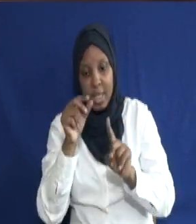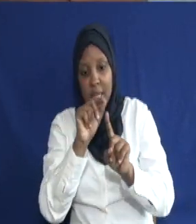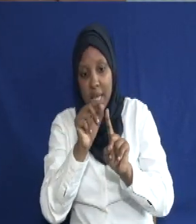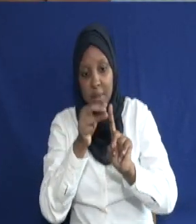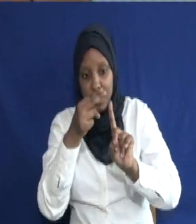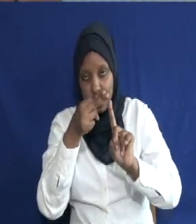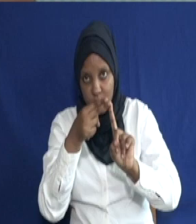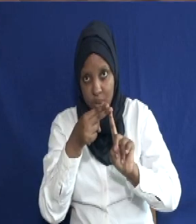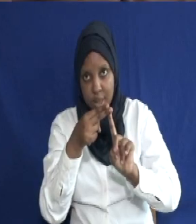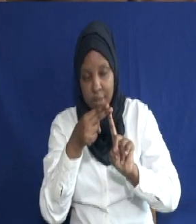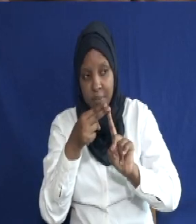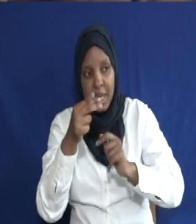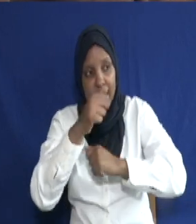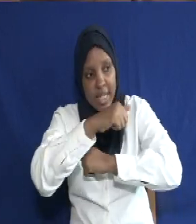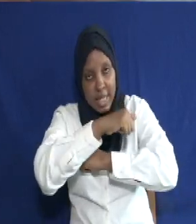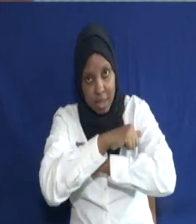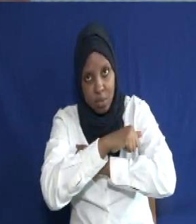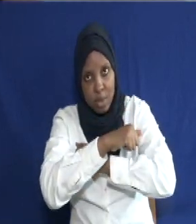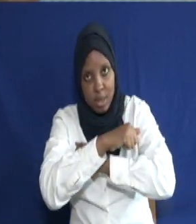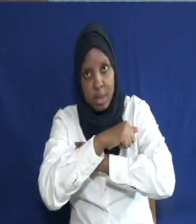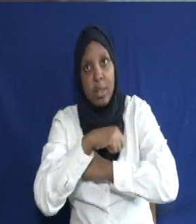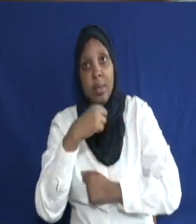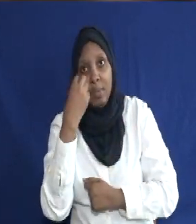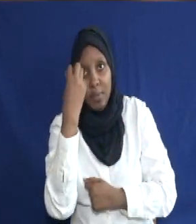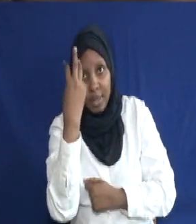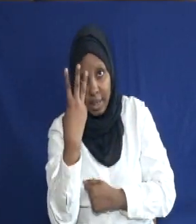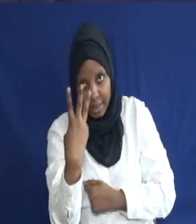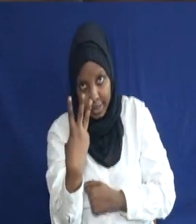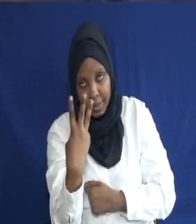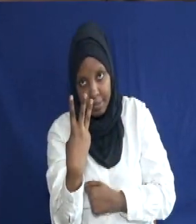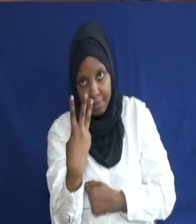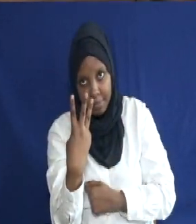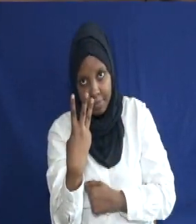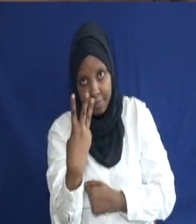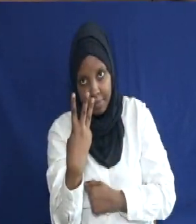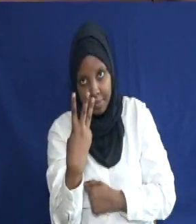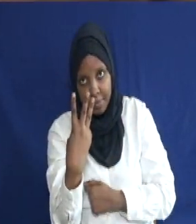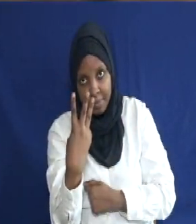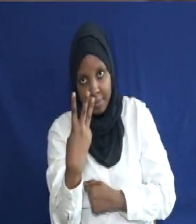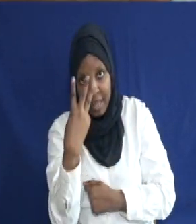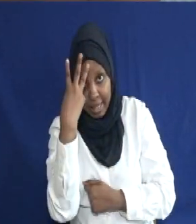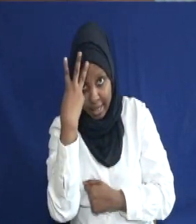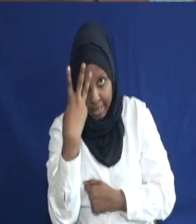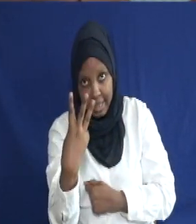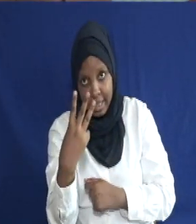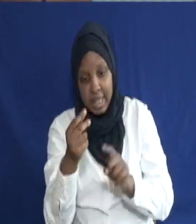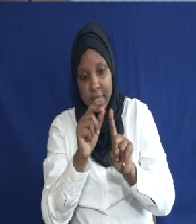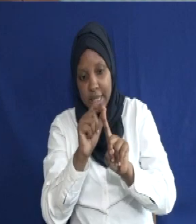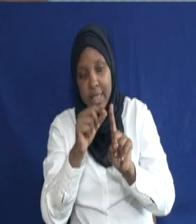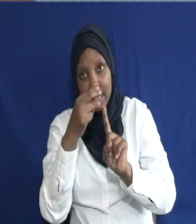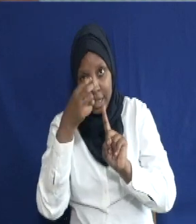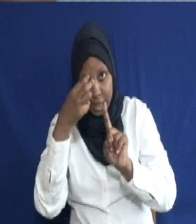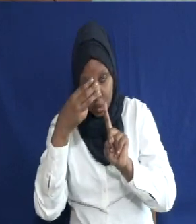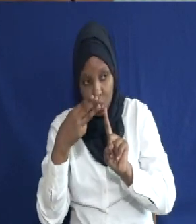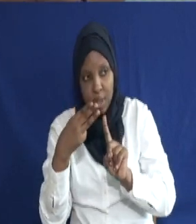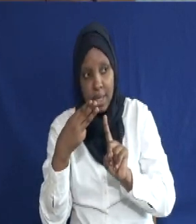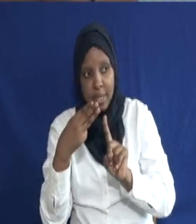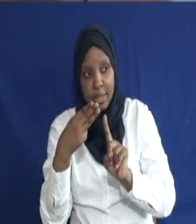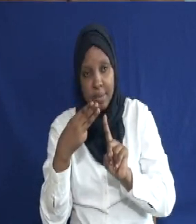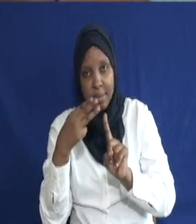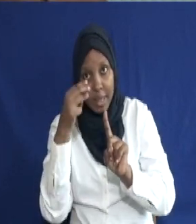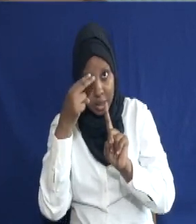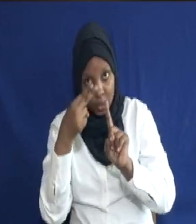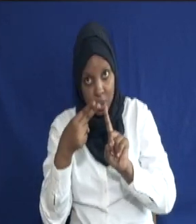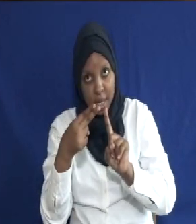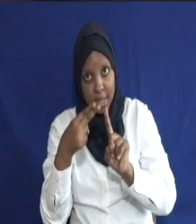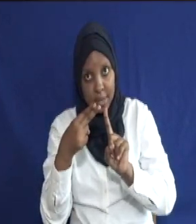3. 3. Good. 3 squared. It is 3 squared. So